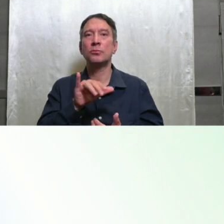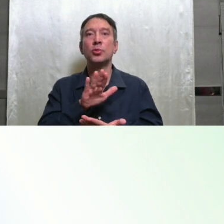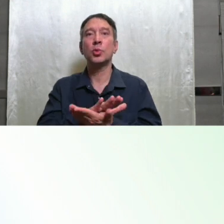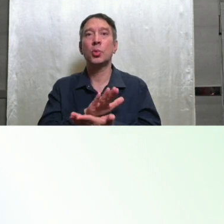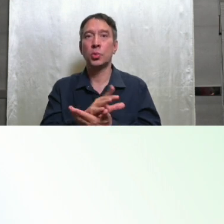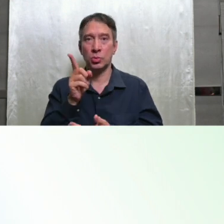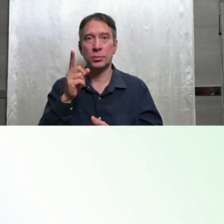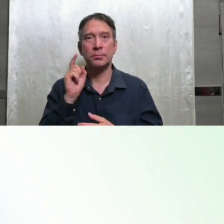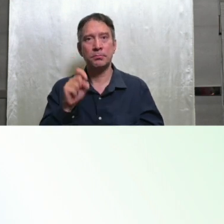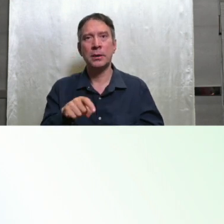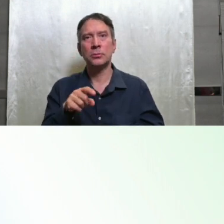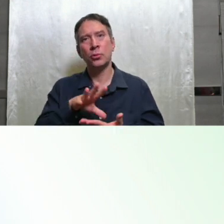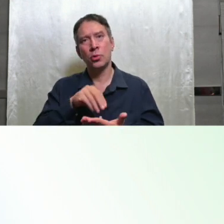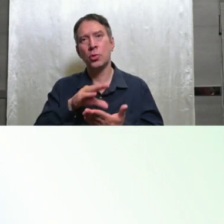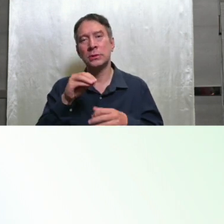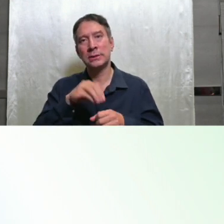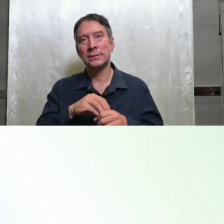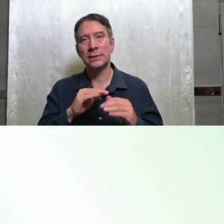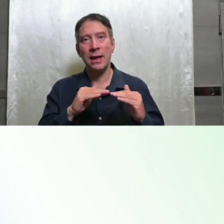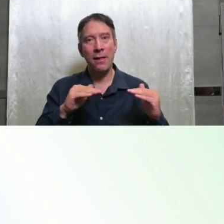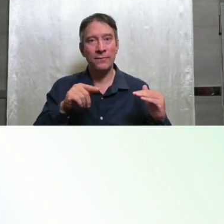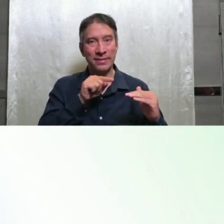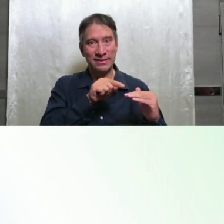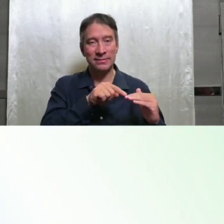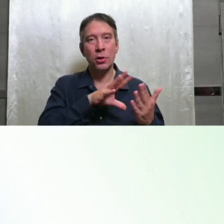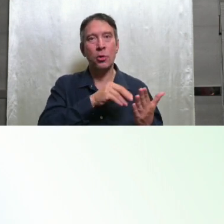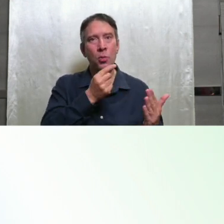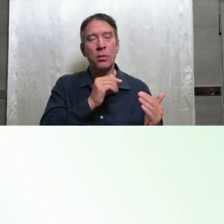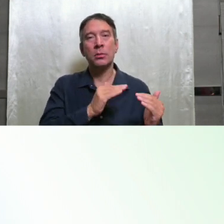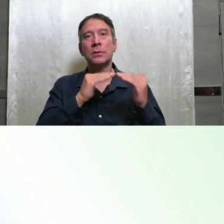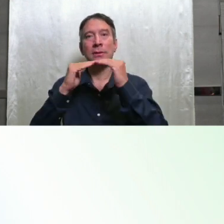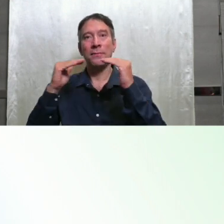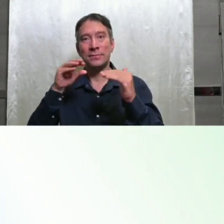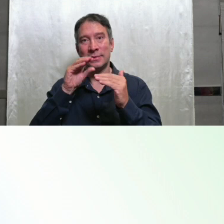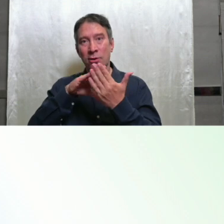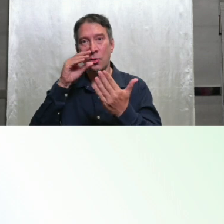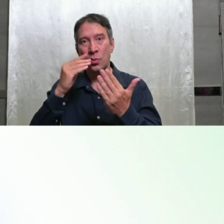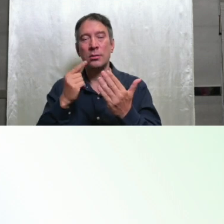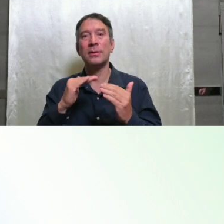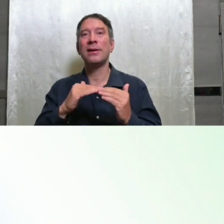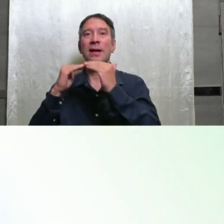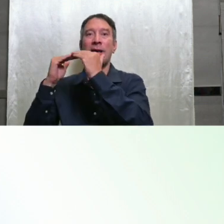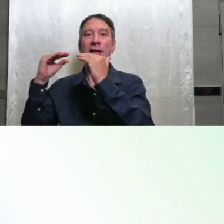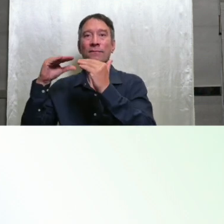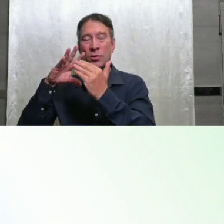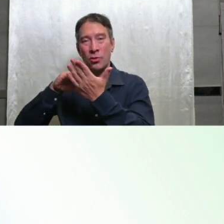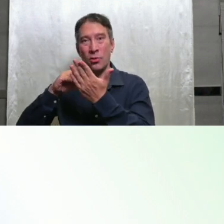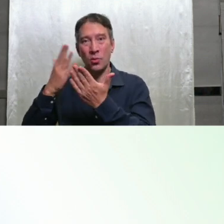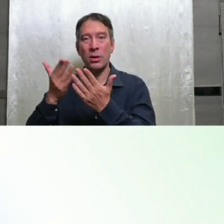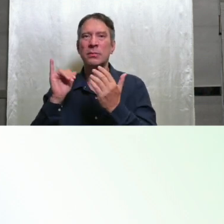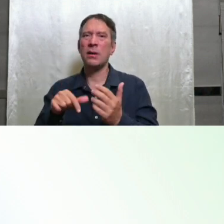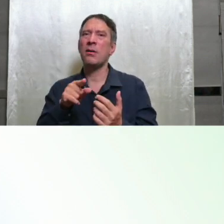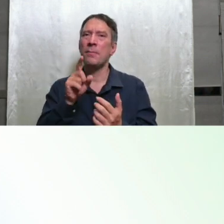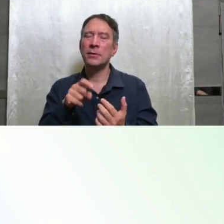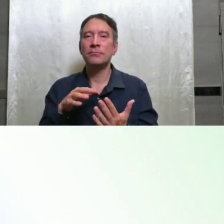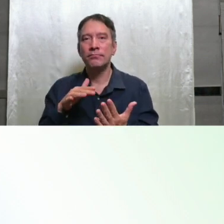able to solve our problem? Because it's not a technological problem. You all teachers here, we can relate, it's a pedagogical